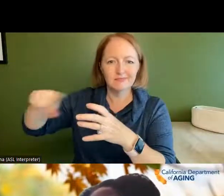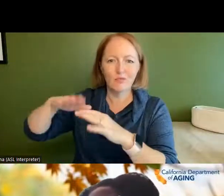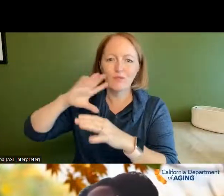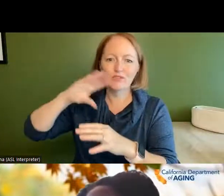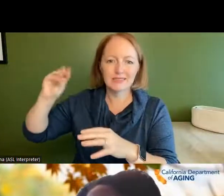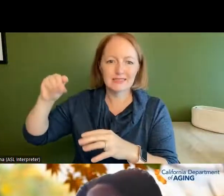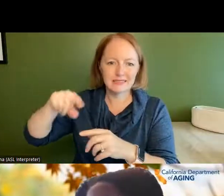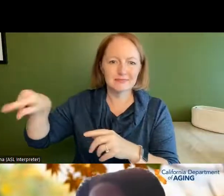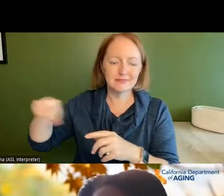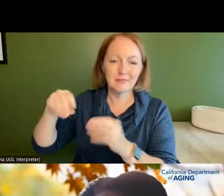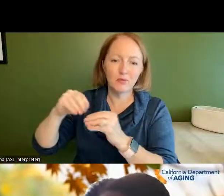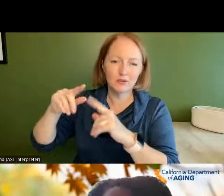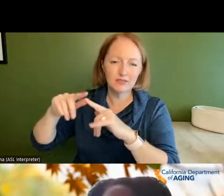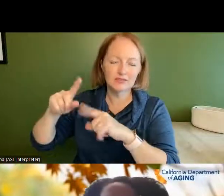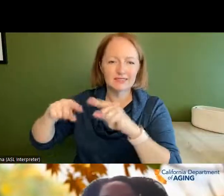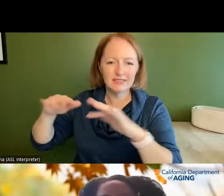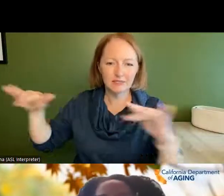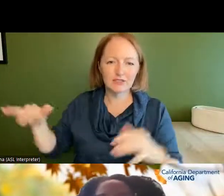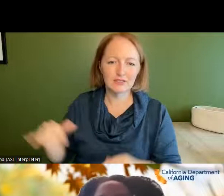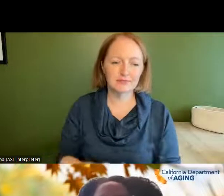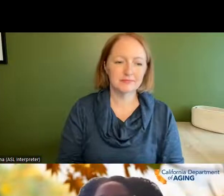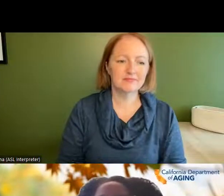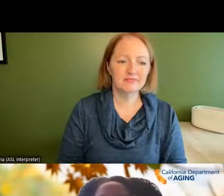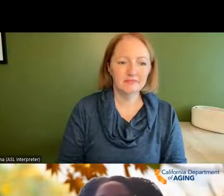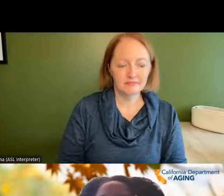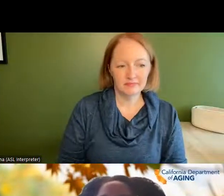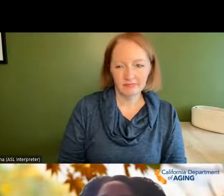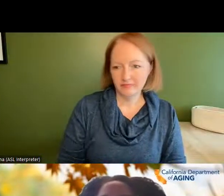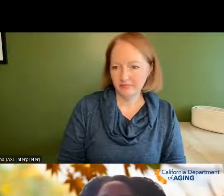becoming more diverse. Next slide.